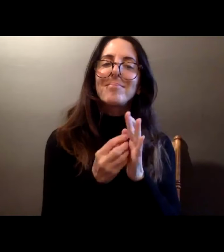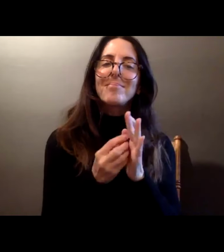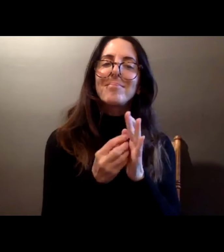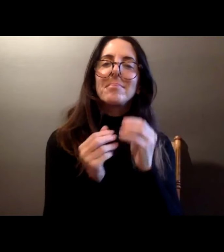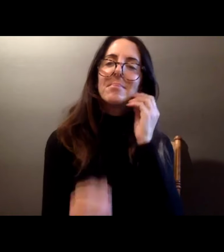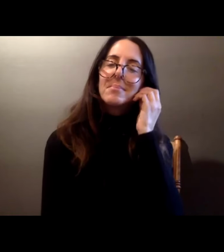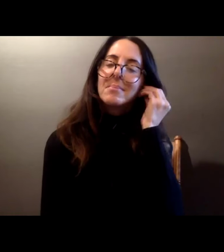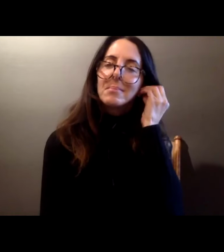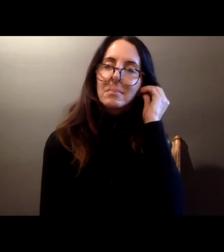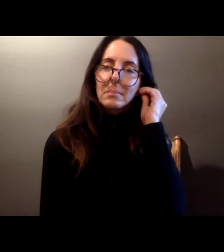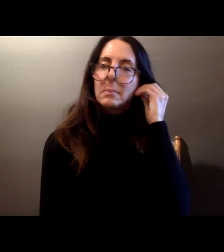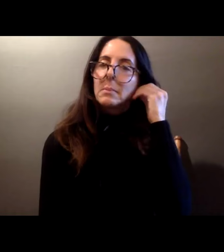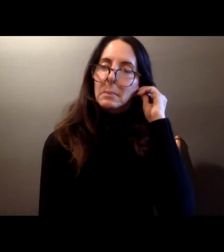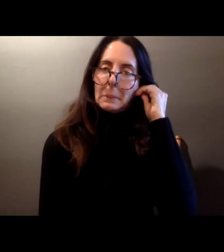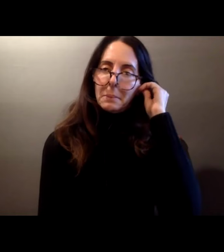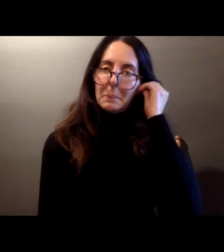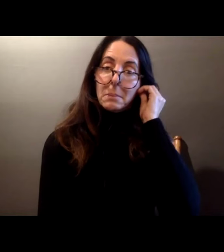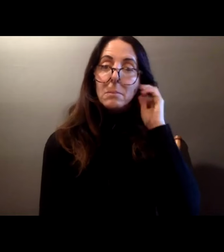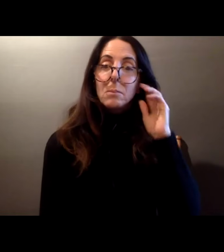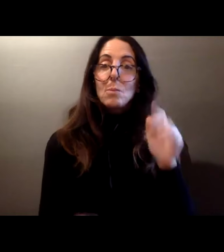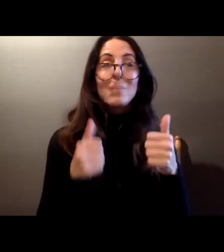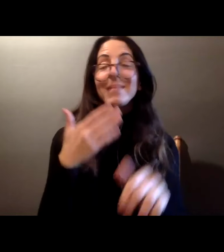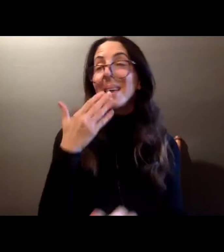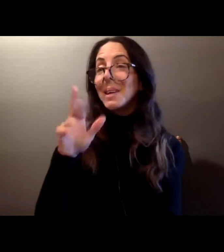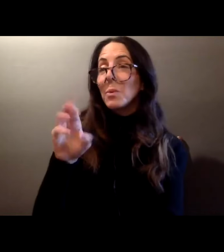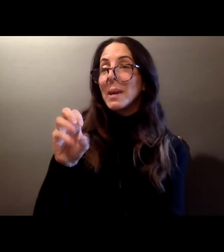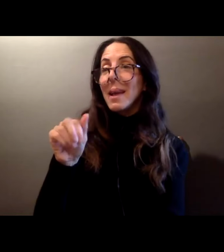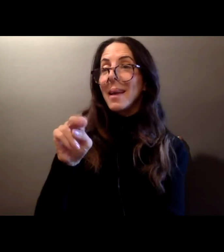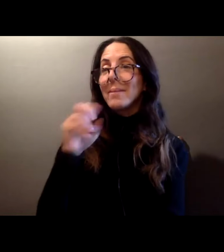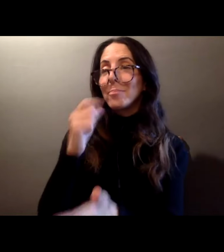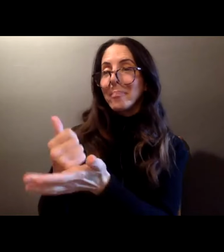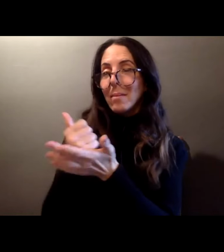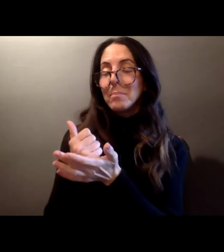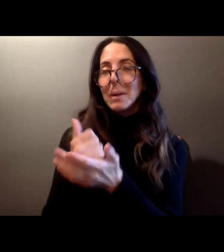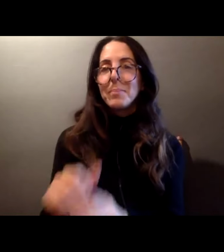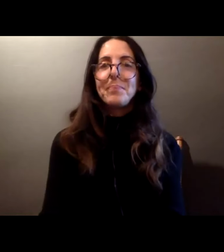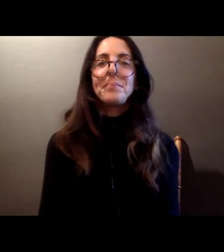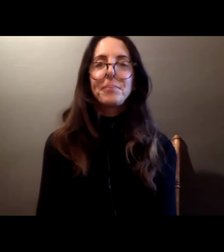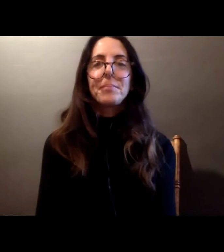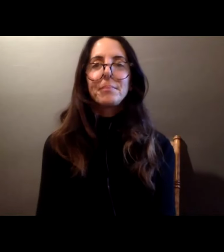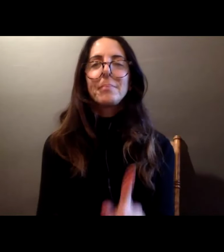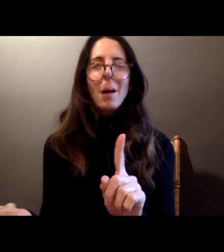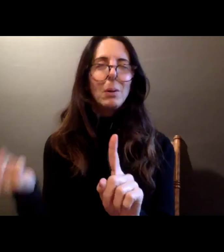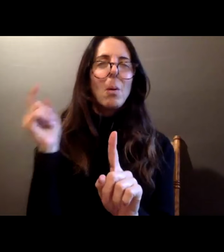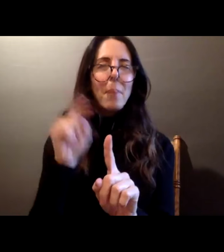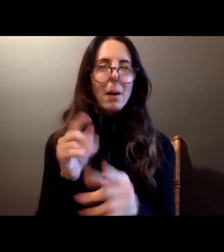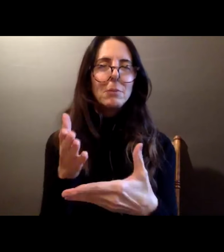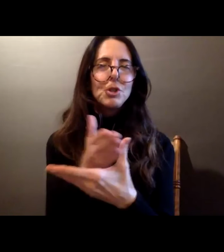Great. Thanks, Rianne. So I'm going to go back and continue to share my screen,